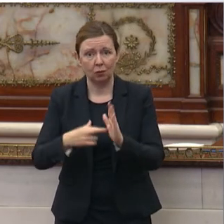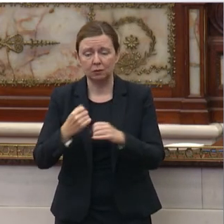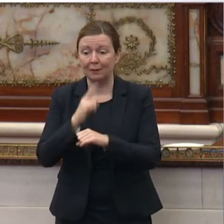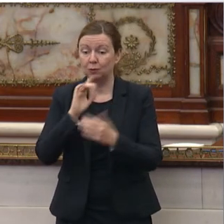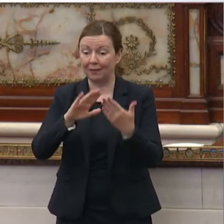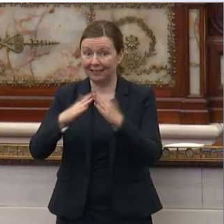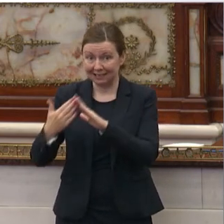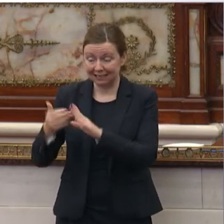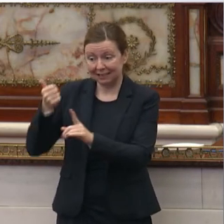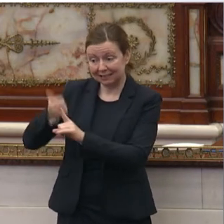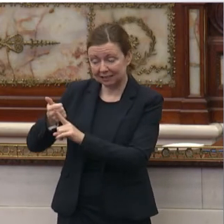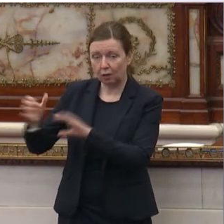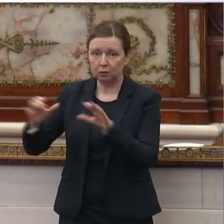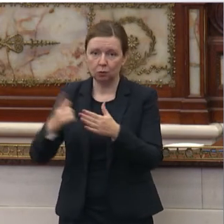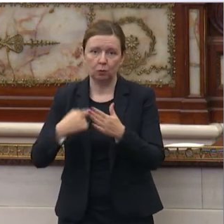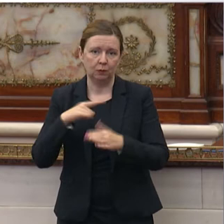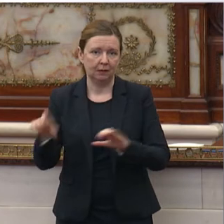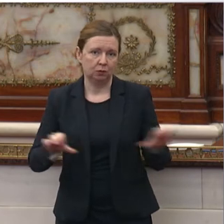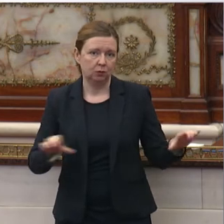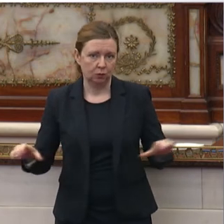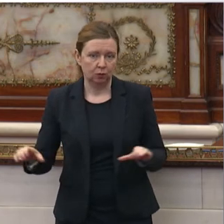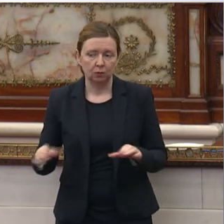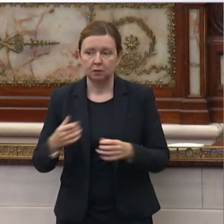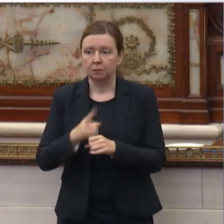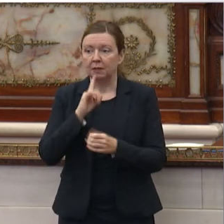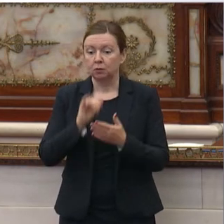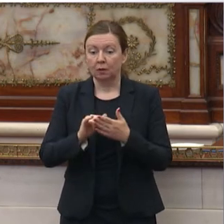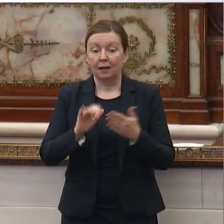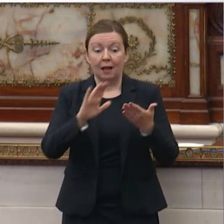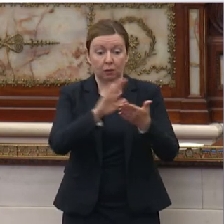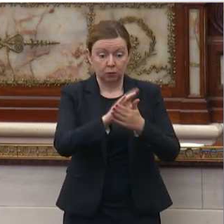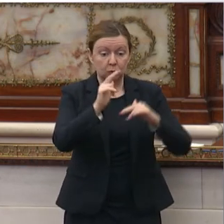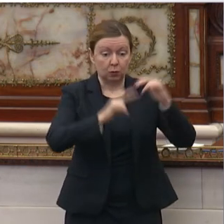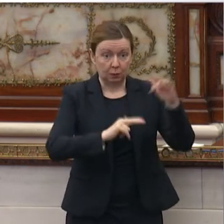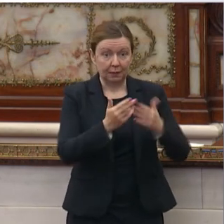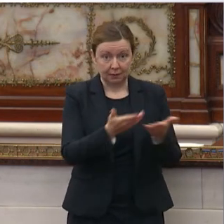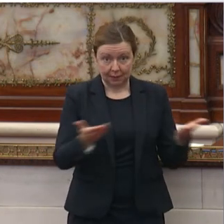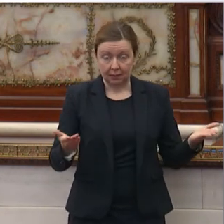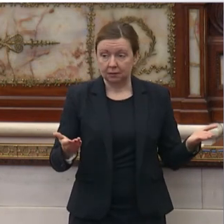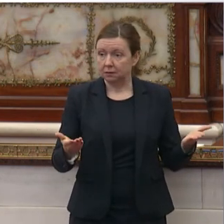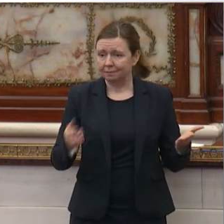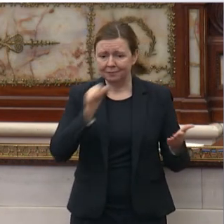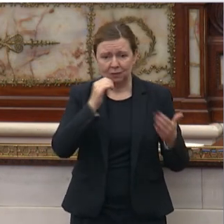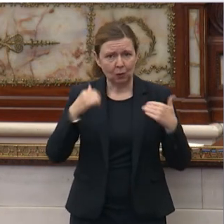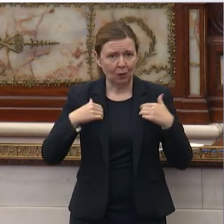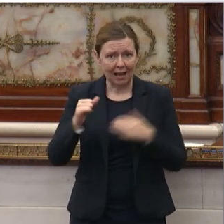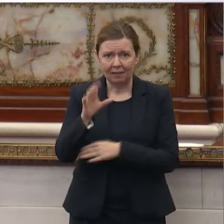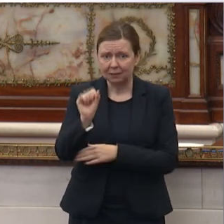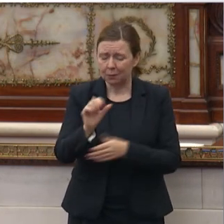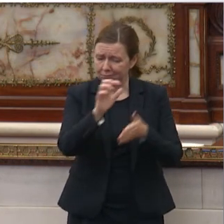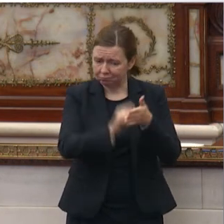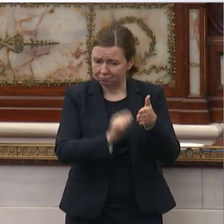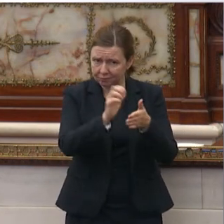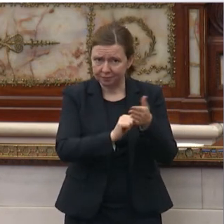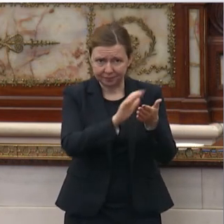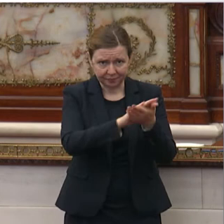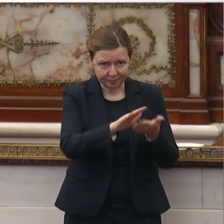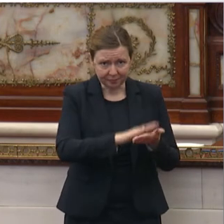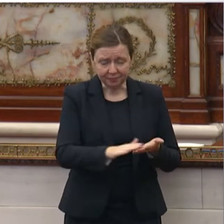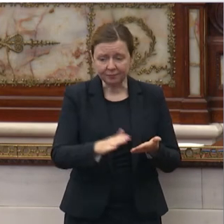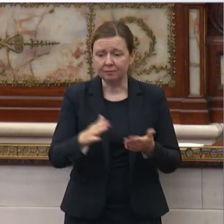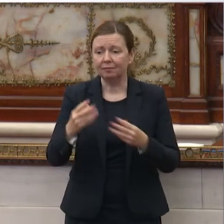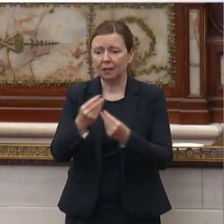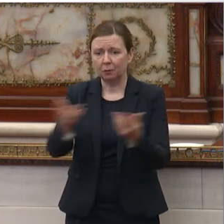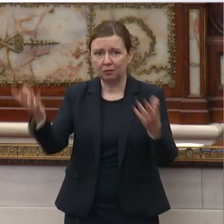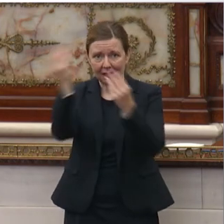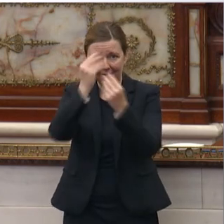city is doing what we need to do to make sure that these school buildings do not have asbestos, and we're providing information